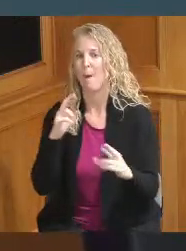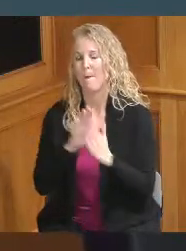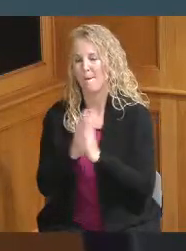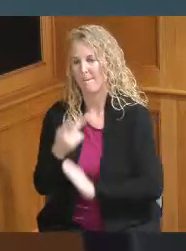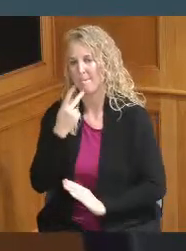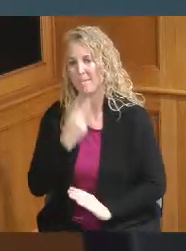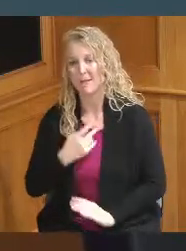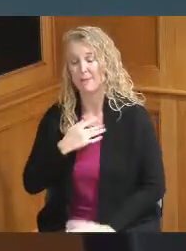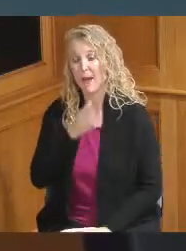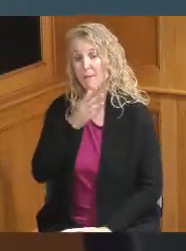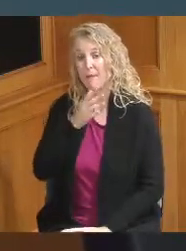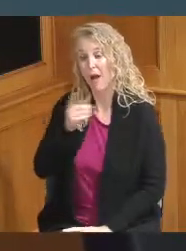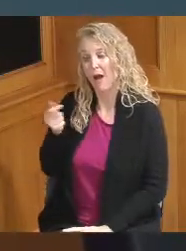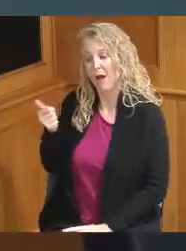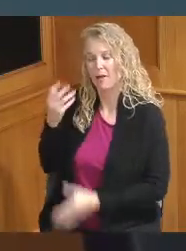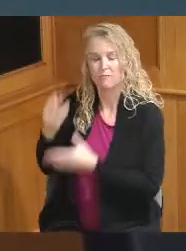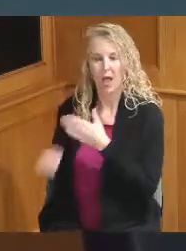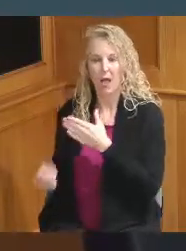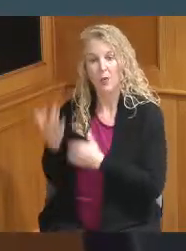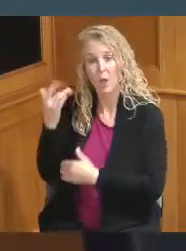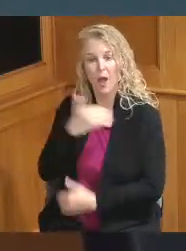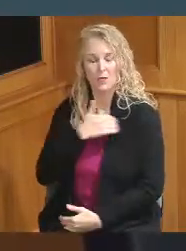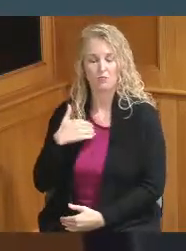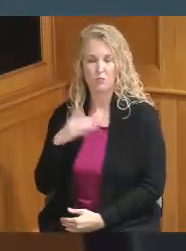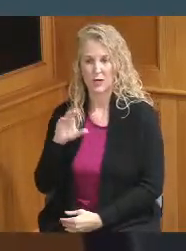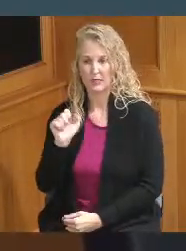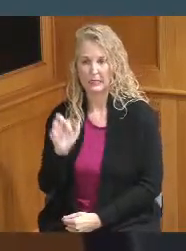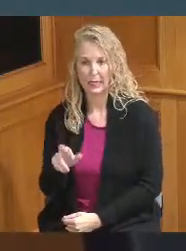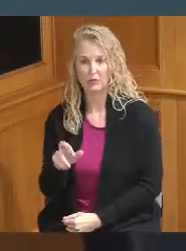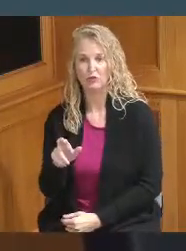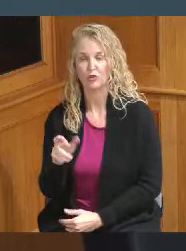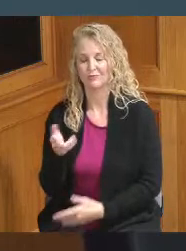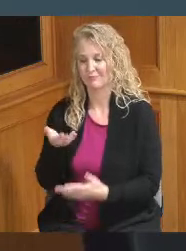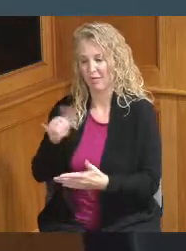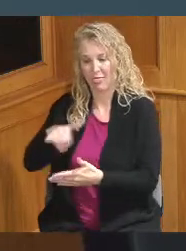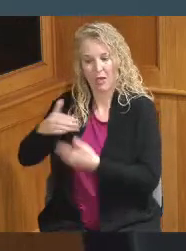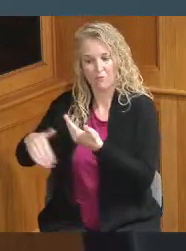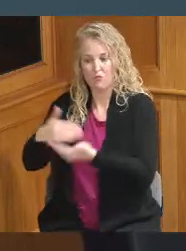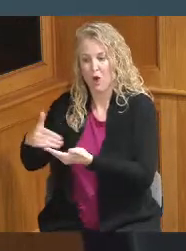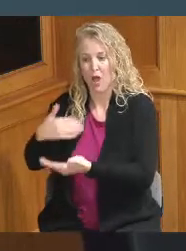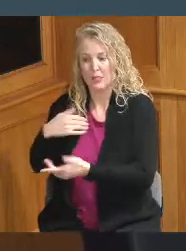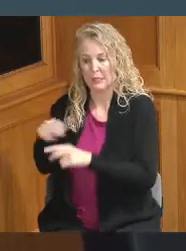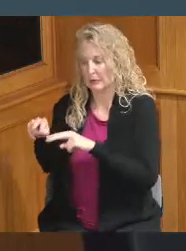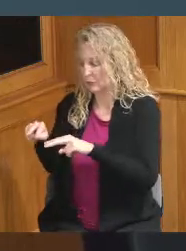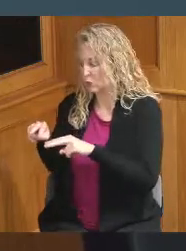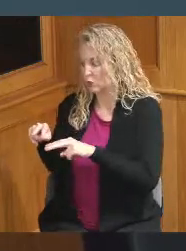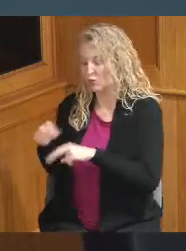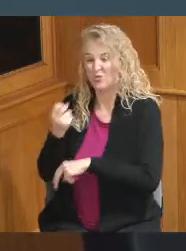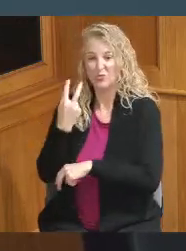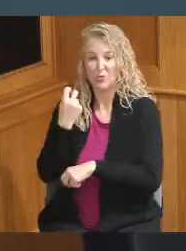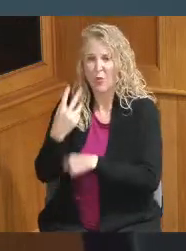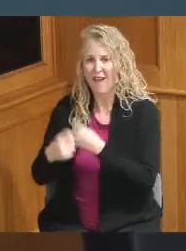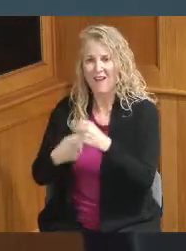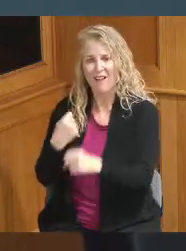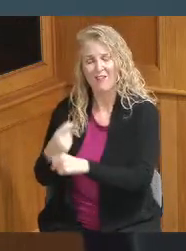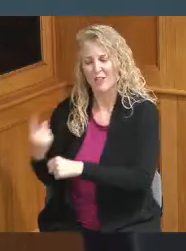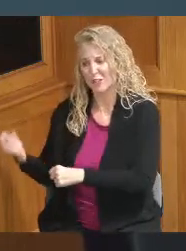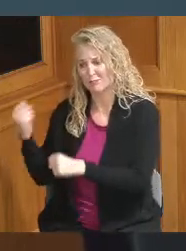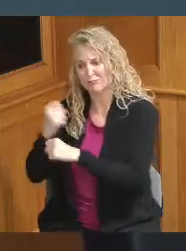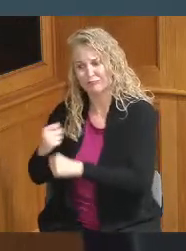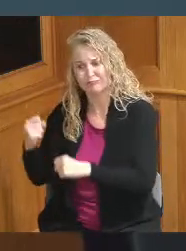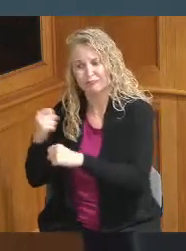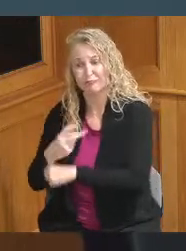from breast cancer, and going through that process, she fought for 12 years. She went to